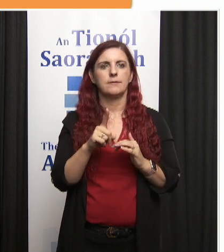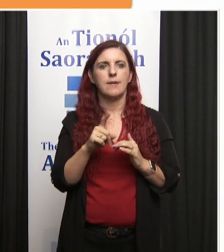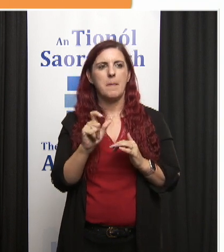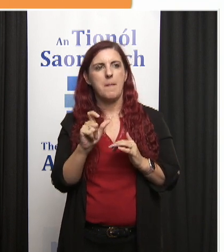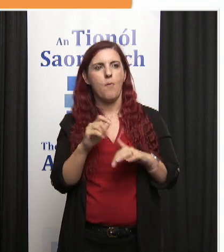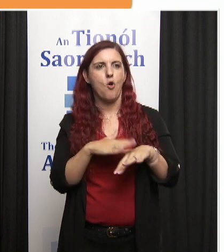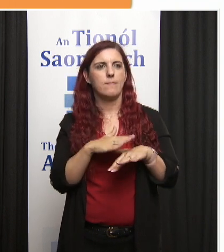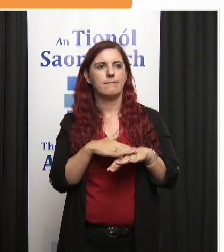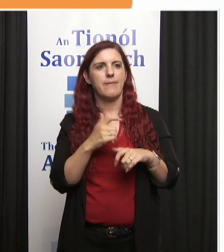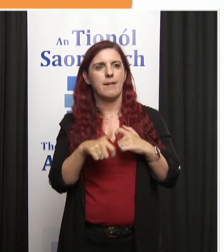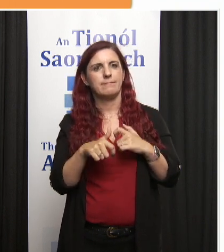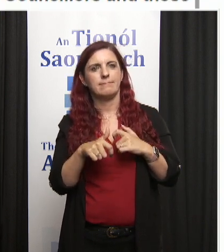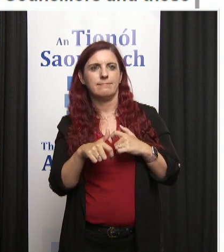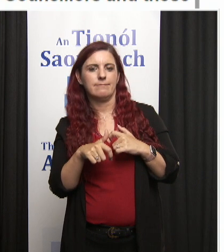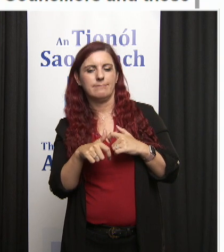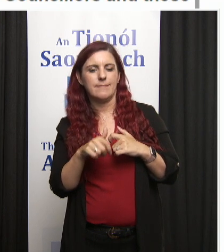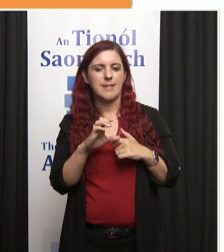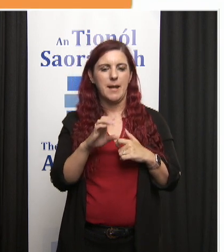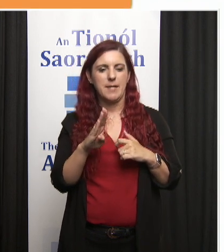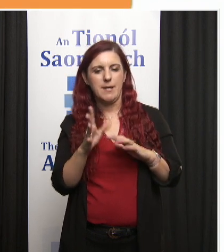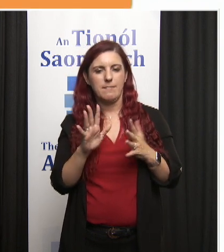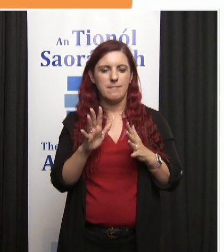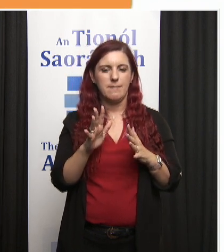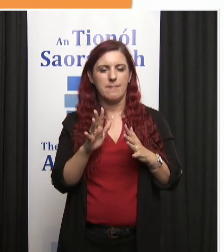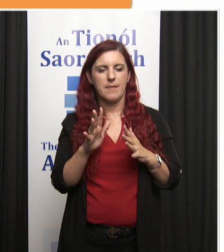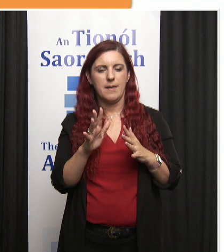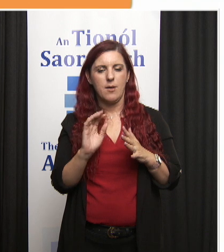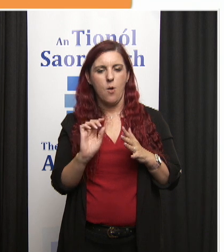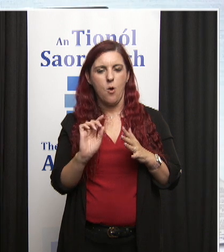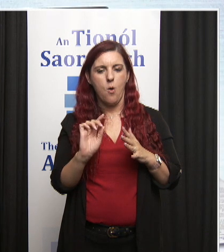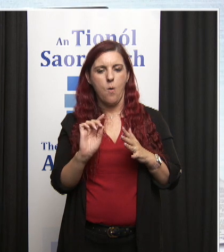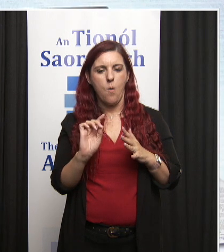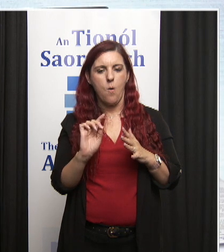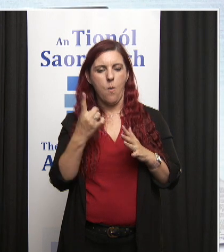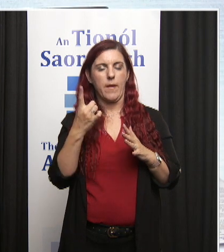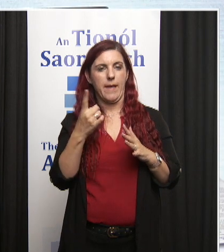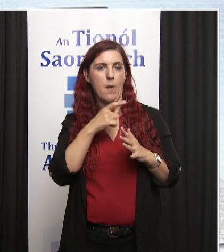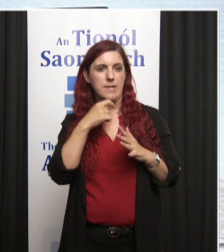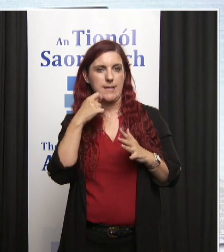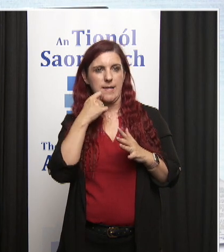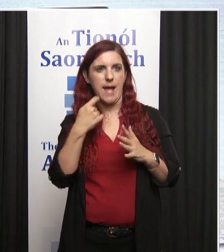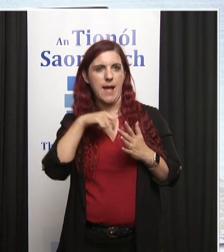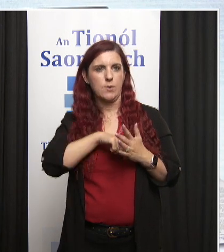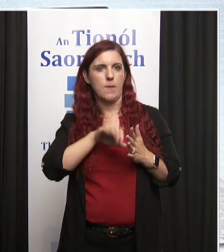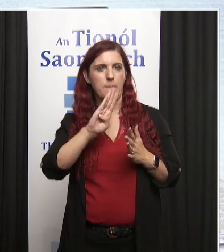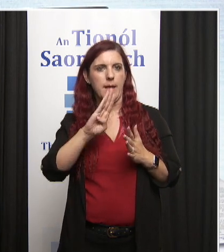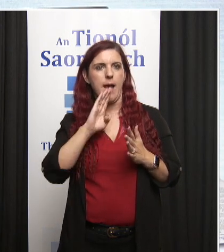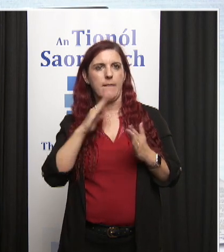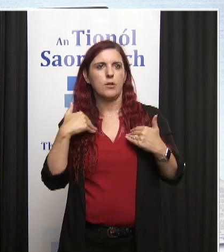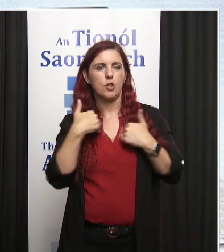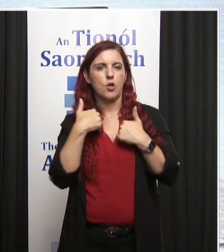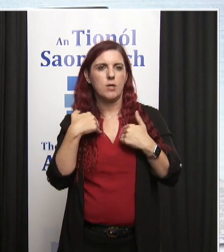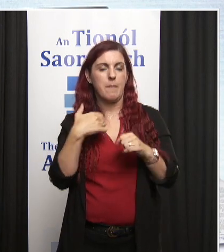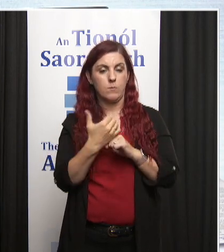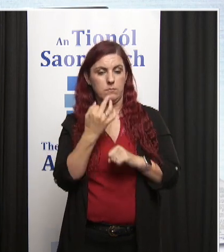more than B and D. The only caveat there is there were concerns about the